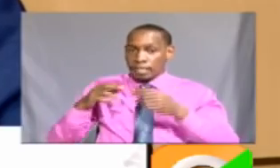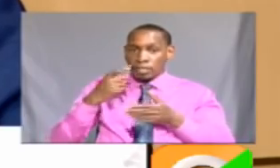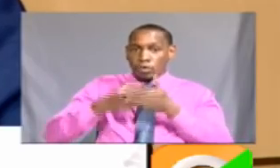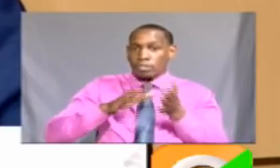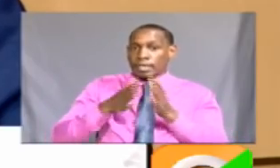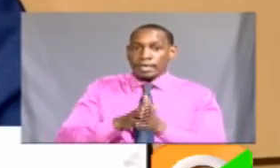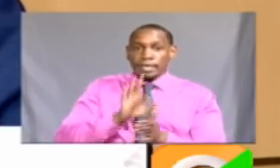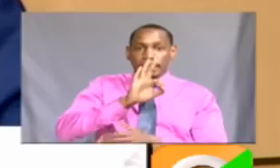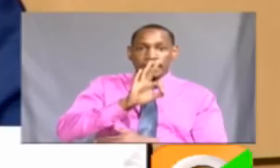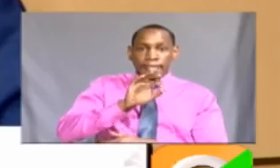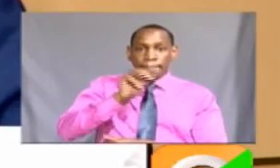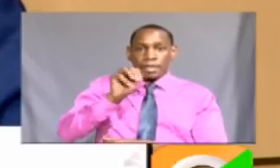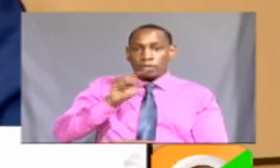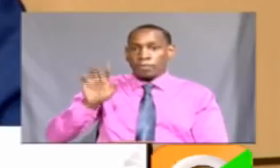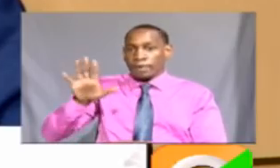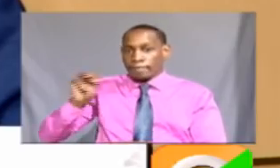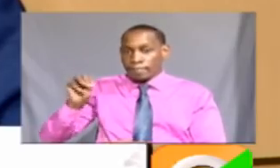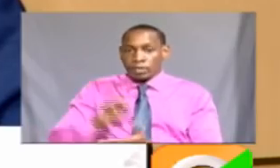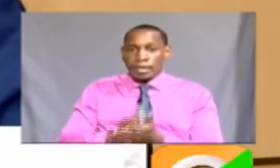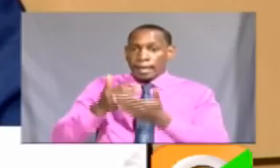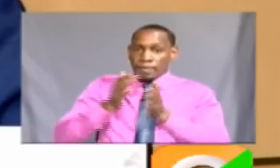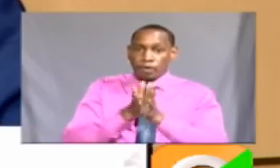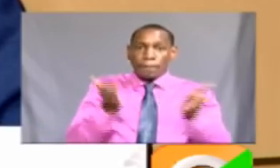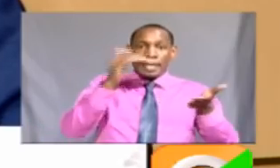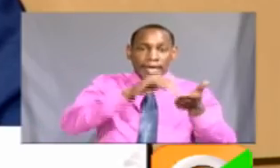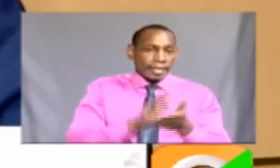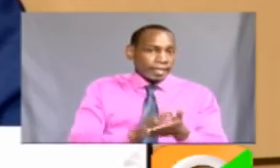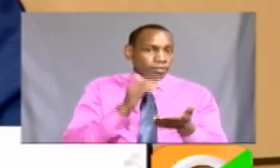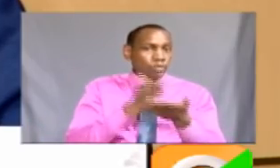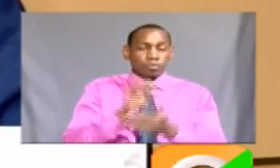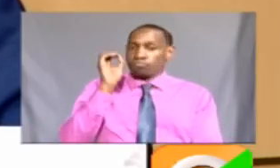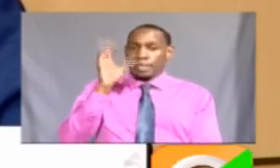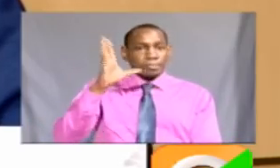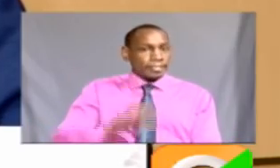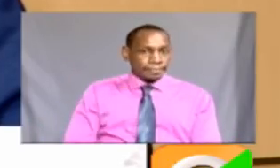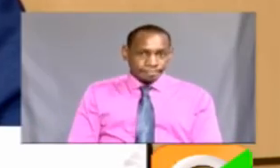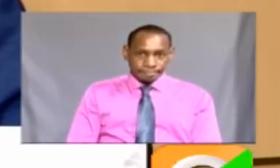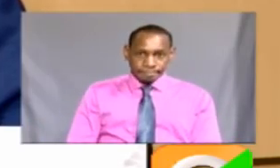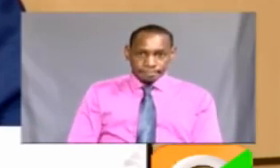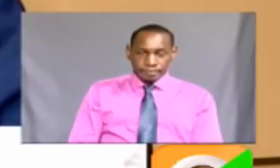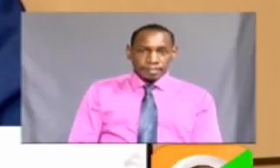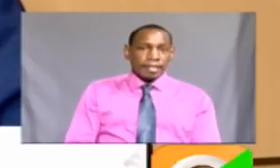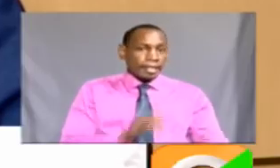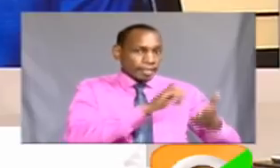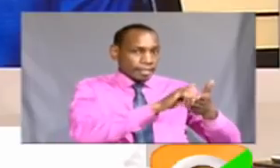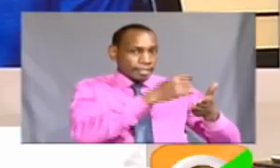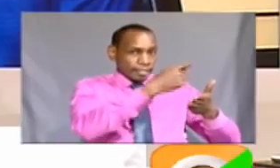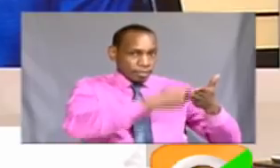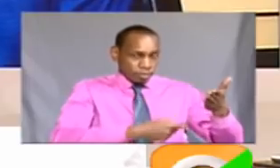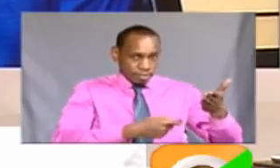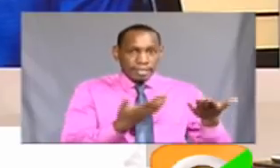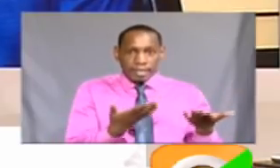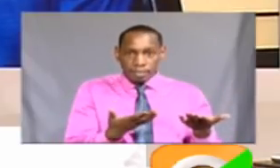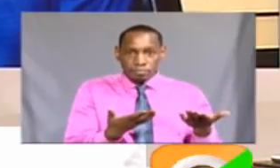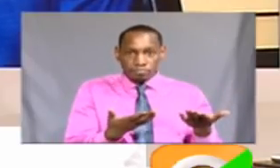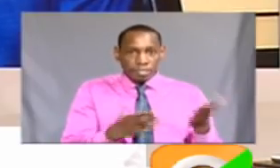about 3 to 5 million, even before you reopen. So it's quite expensive. Does that cost make